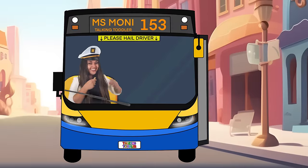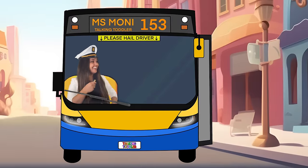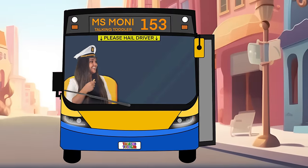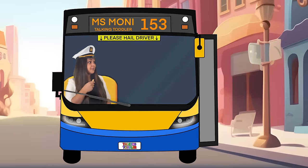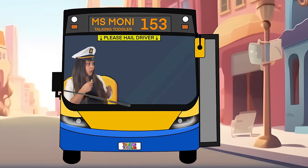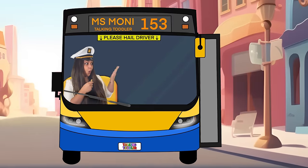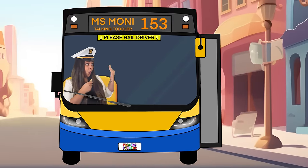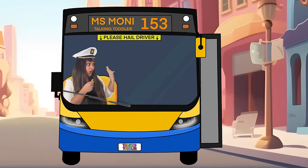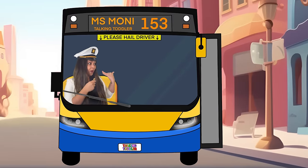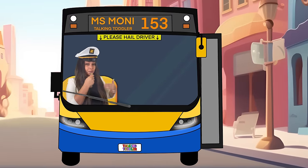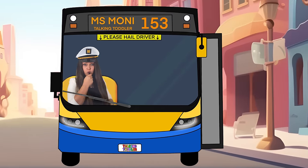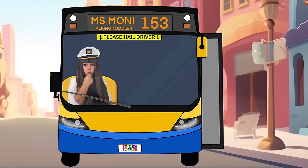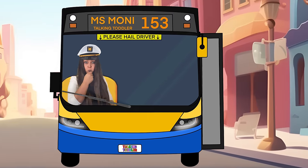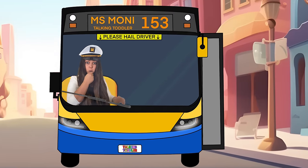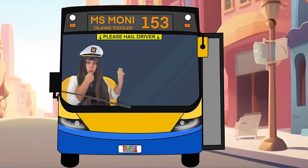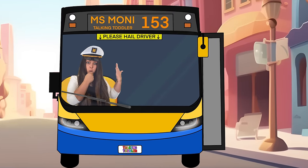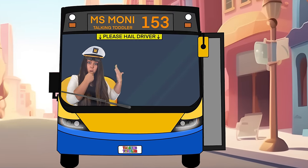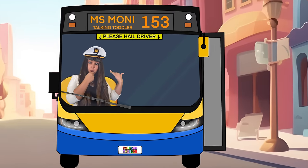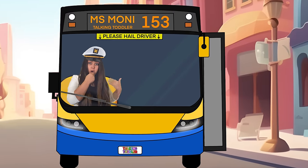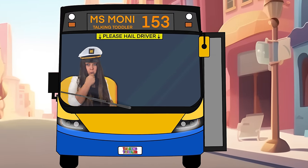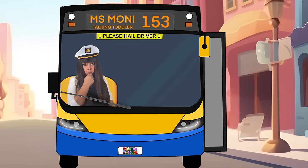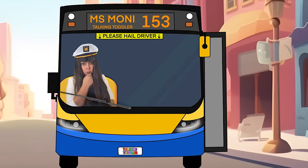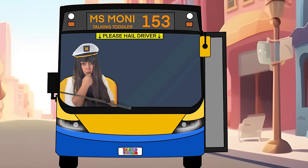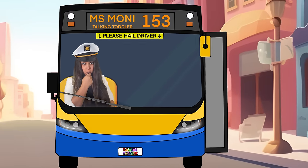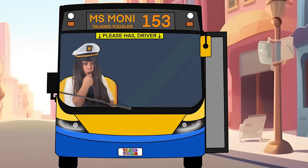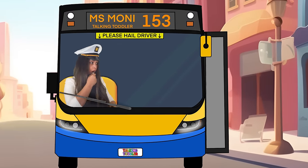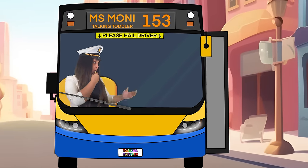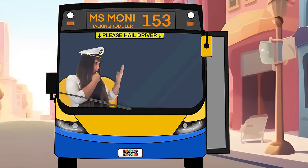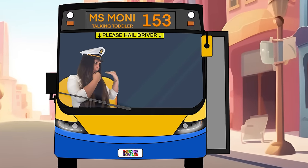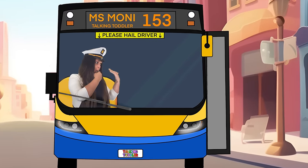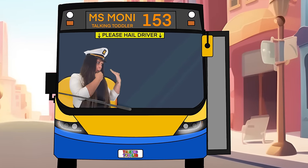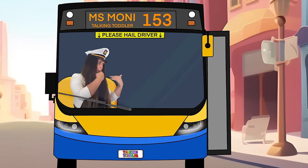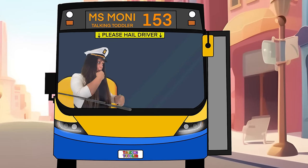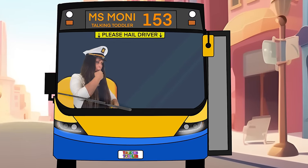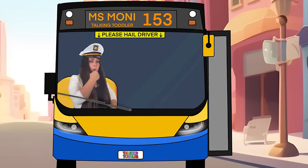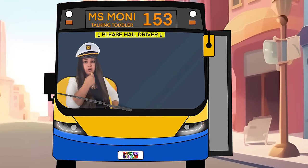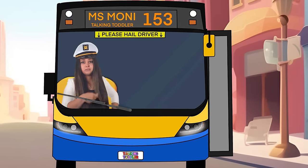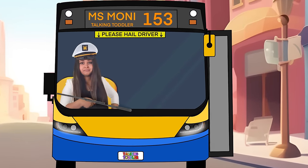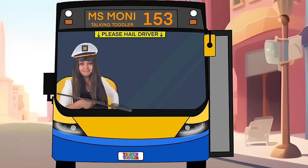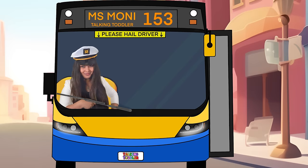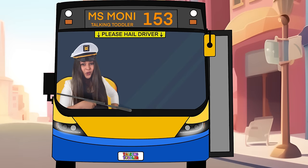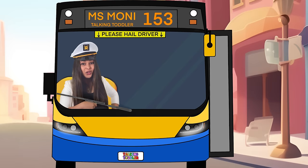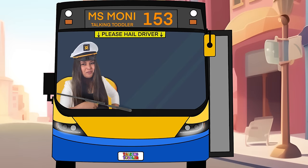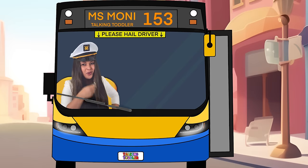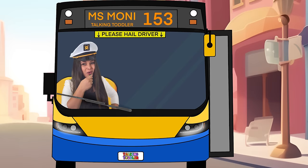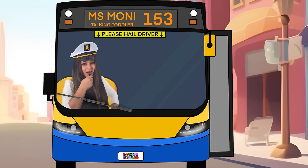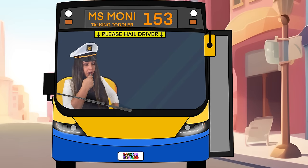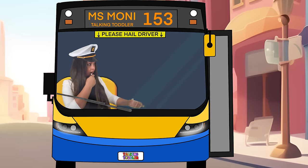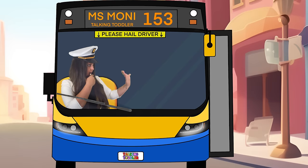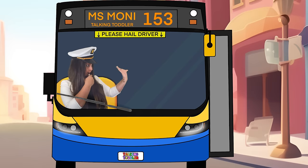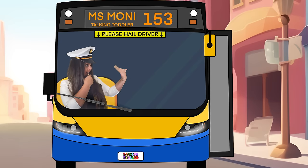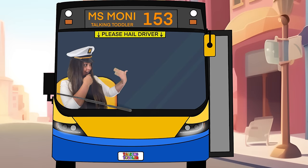driver on the bus says, all aboard, all aboard, all aboard. The driver on the bus says, all